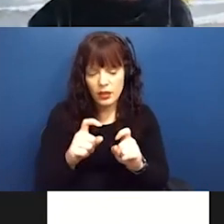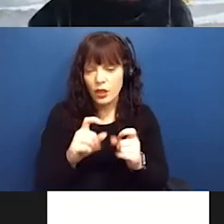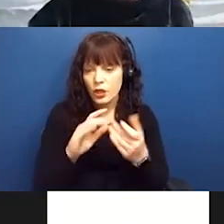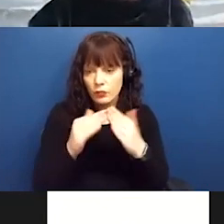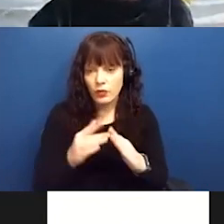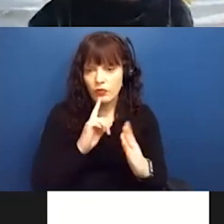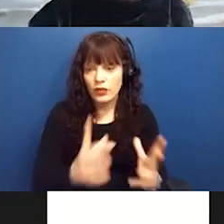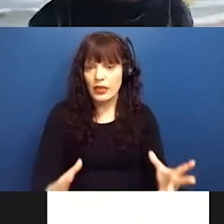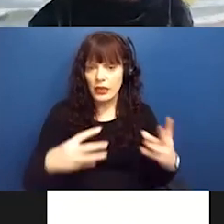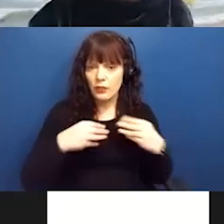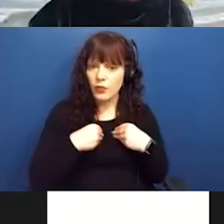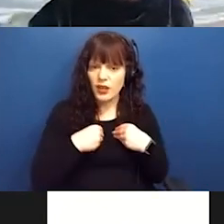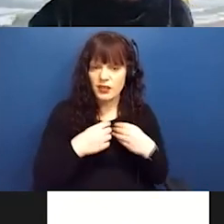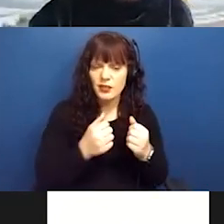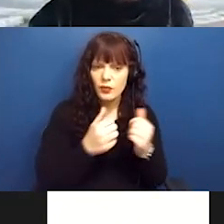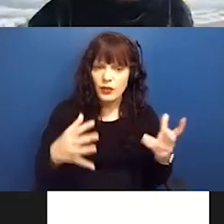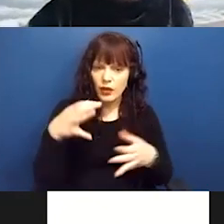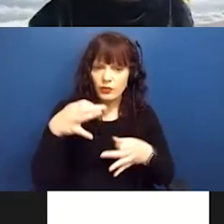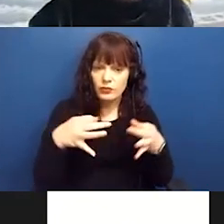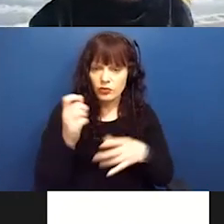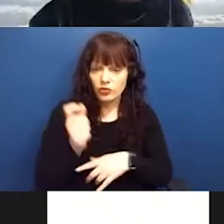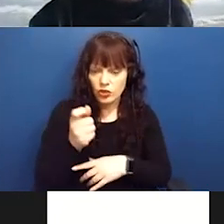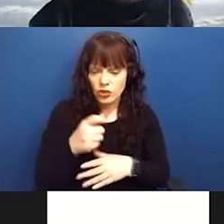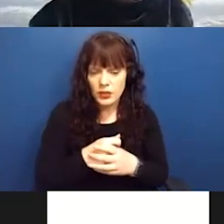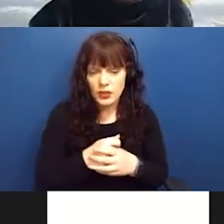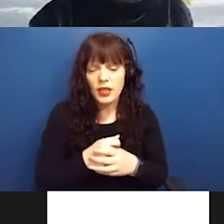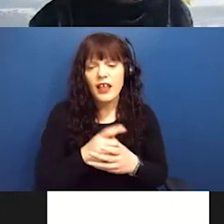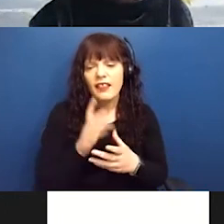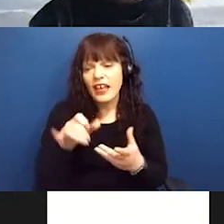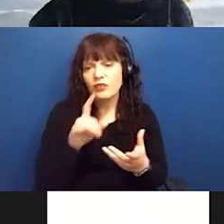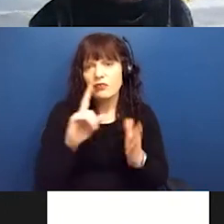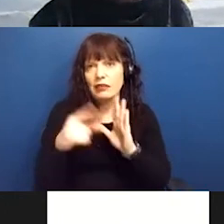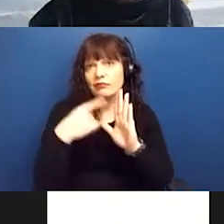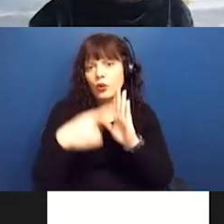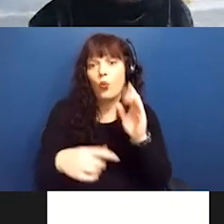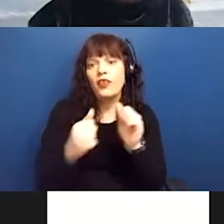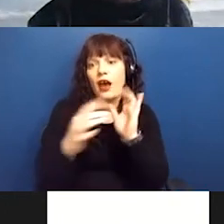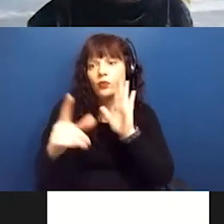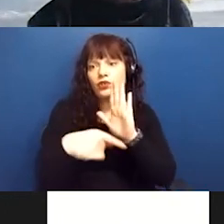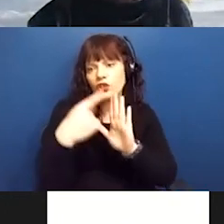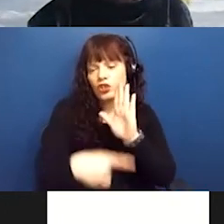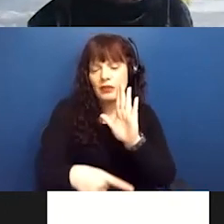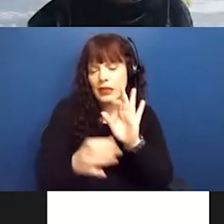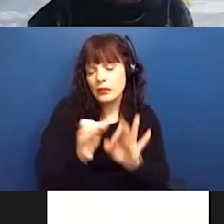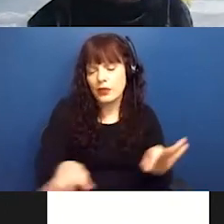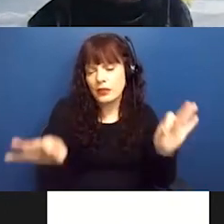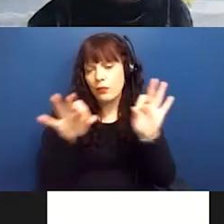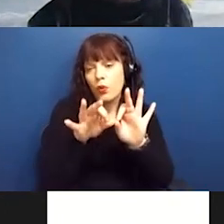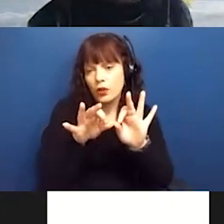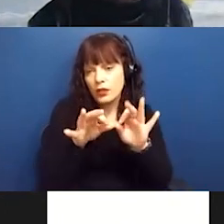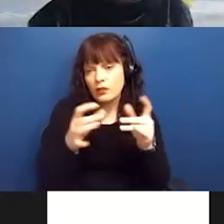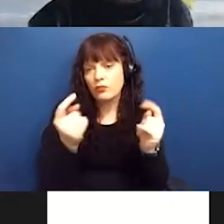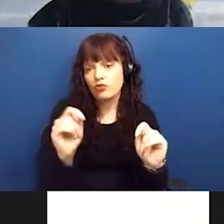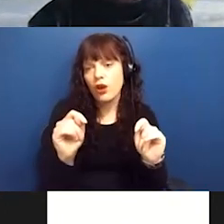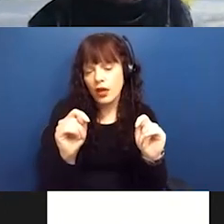without judgment. And I think that's the critical phrase, is without judgment, which is why I try and locate